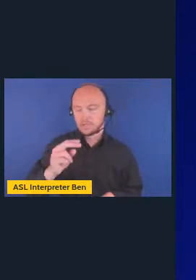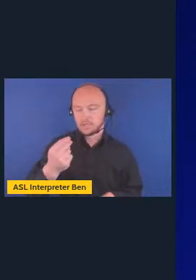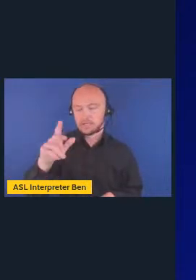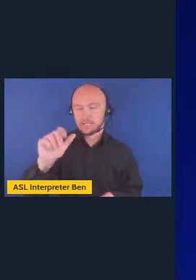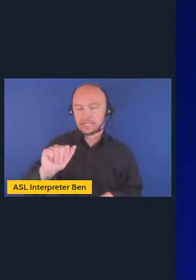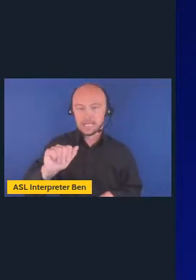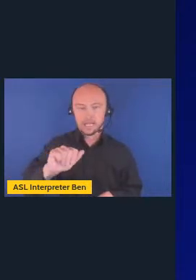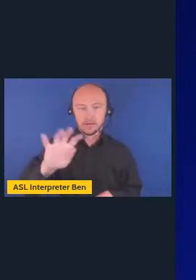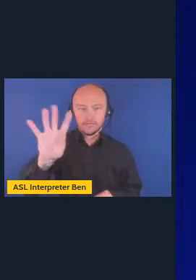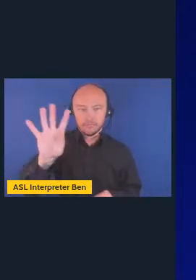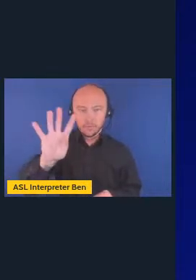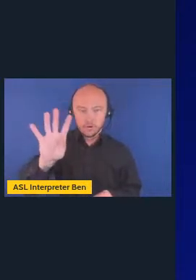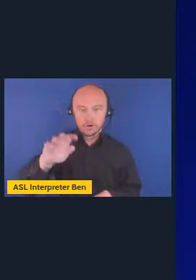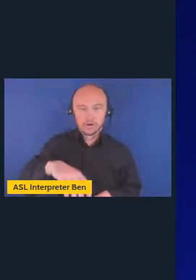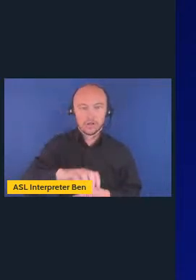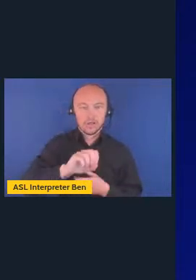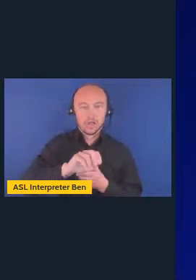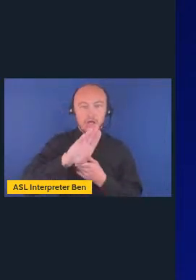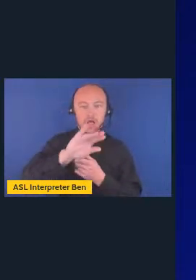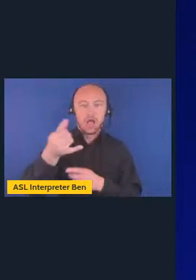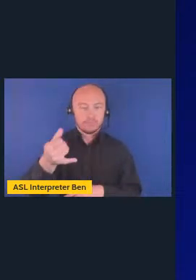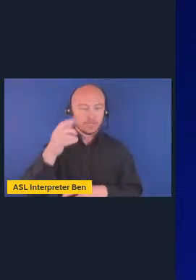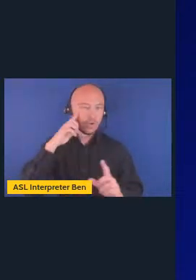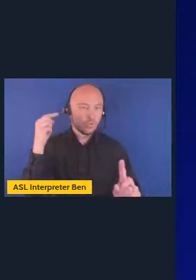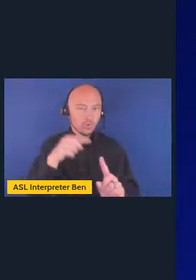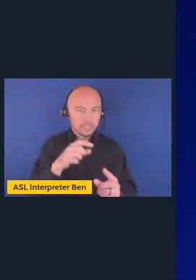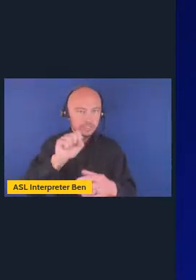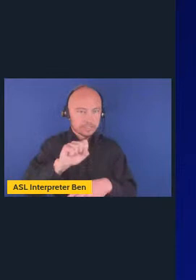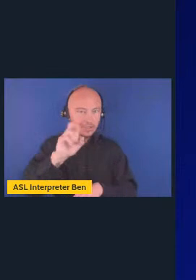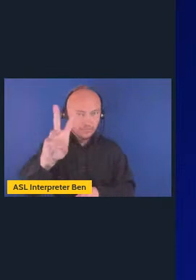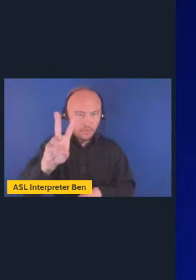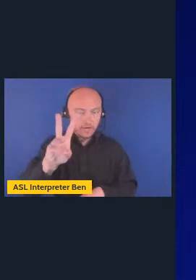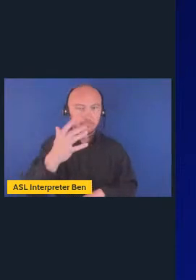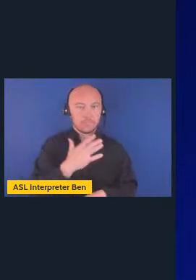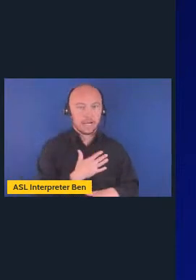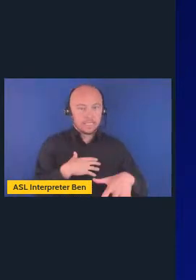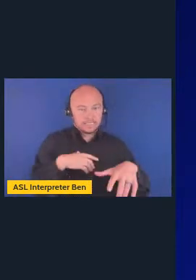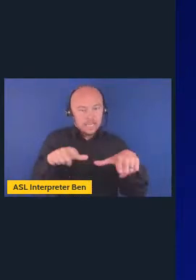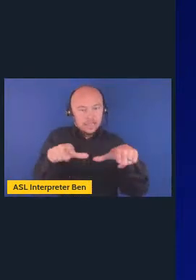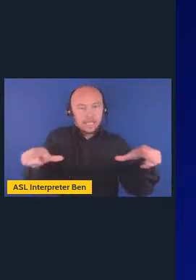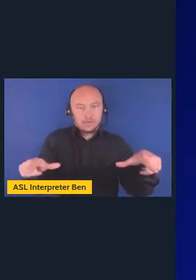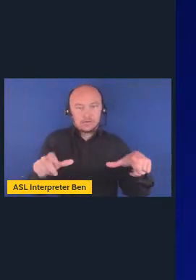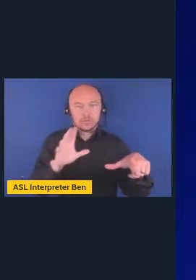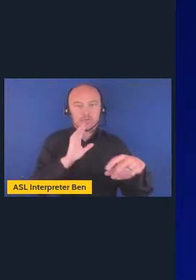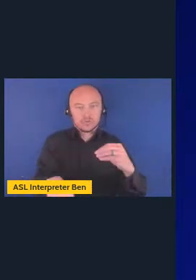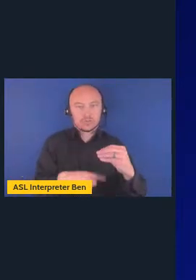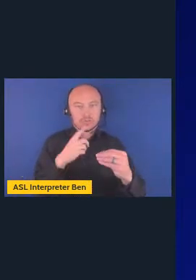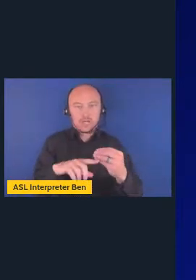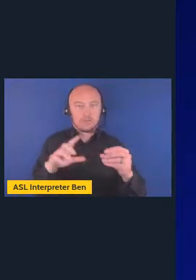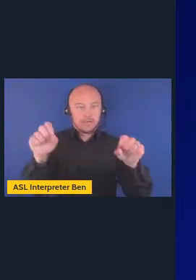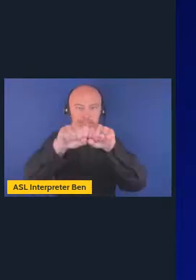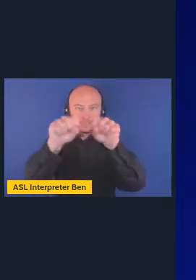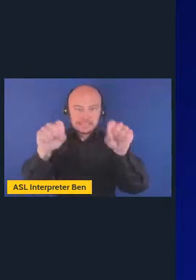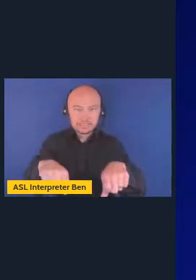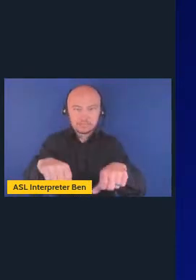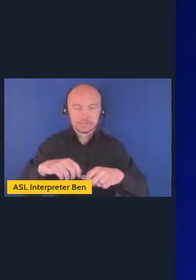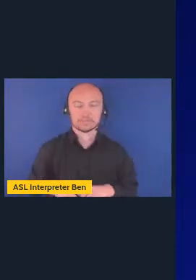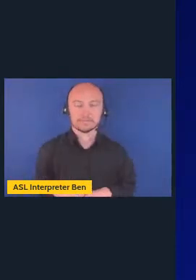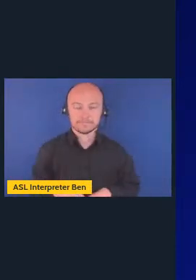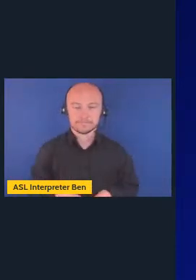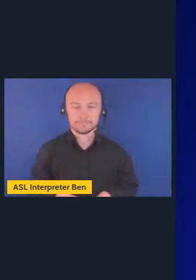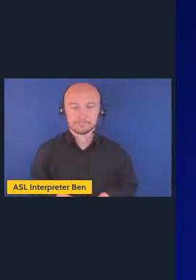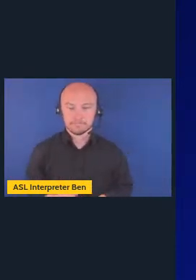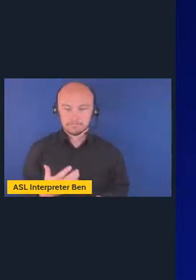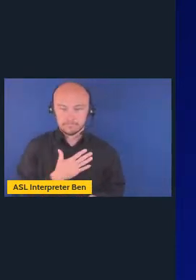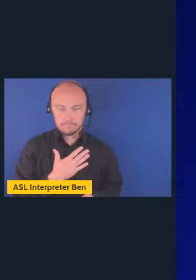It's focused on object-oriented software, but it provides a language around building object-oriented systems. I'm a .NET